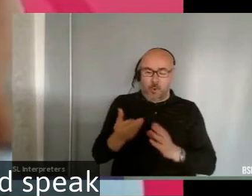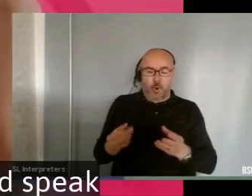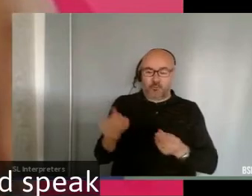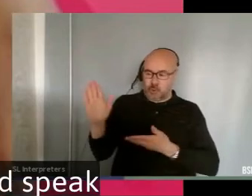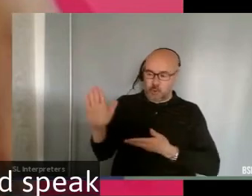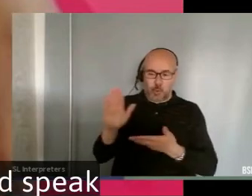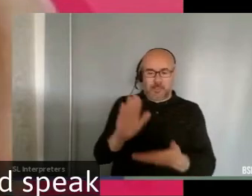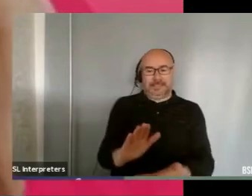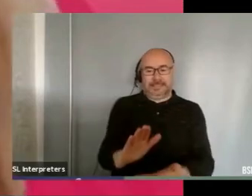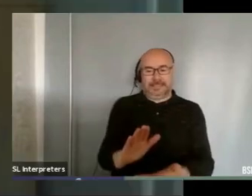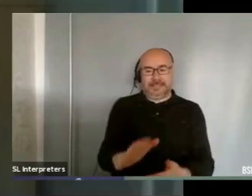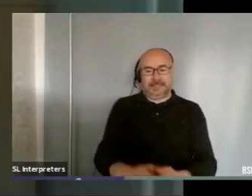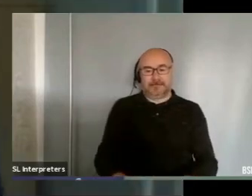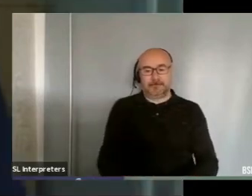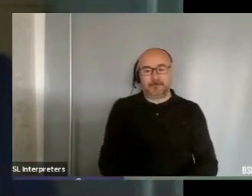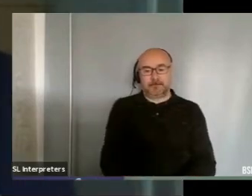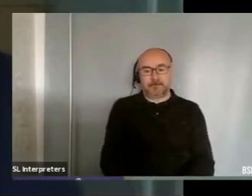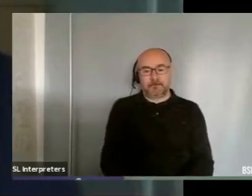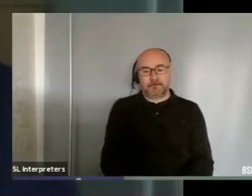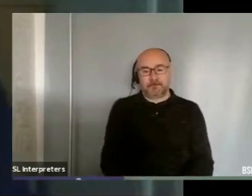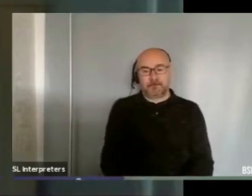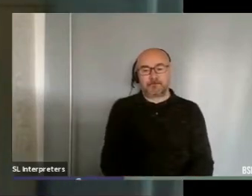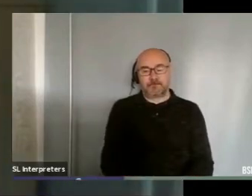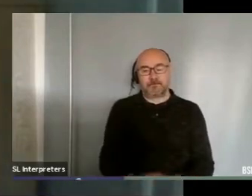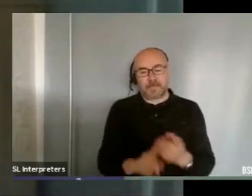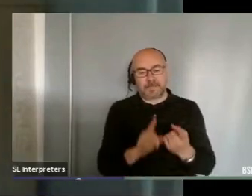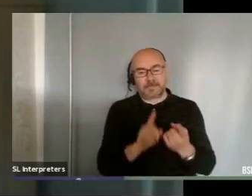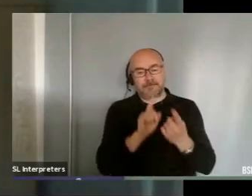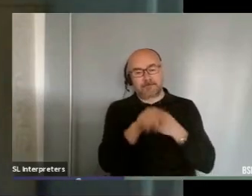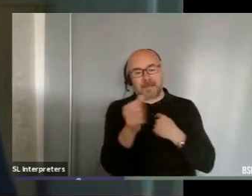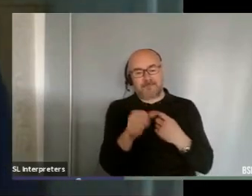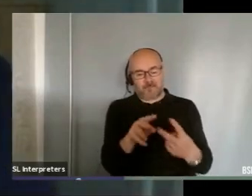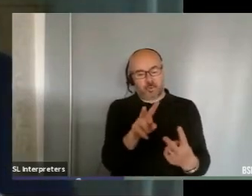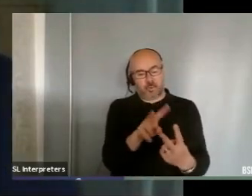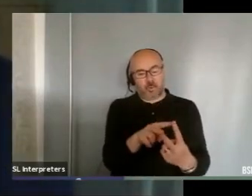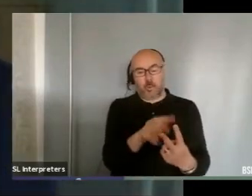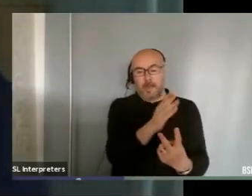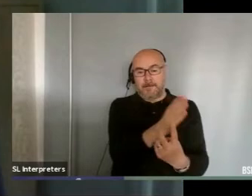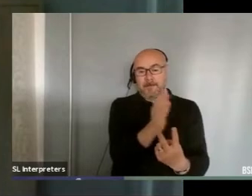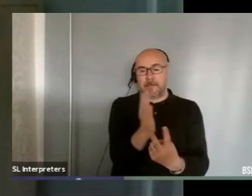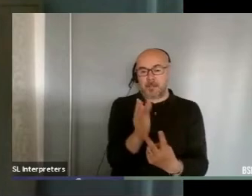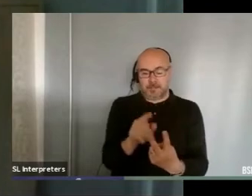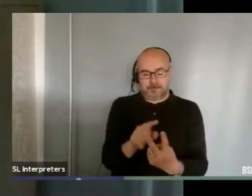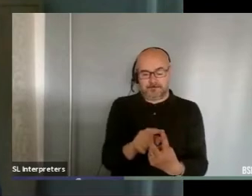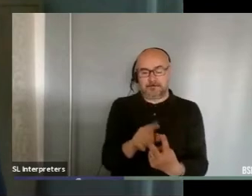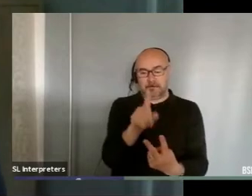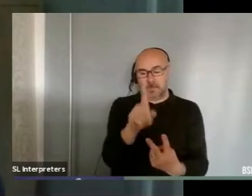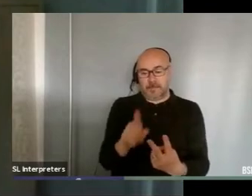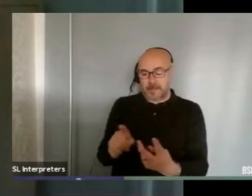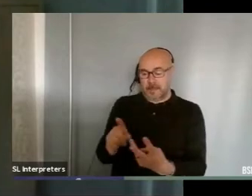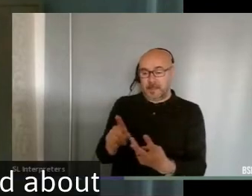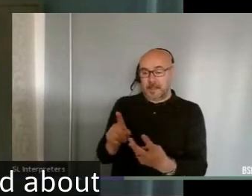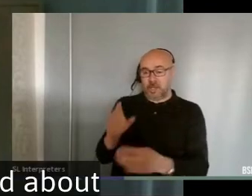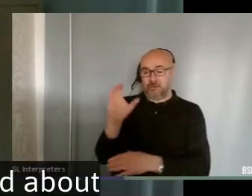resources. Yeah, Irene. So I think there's two components to that. I mean, the first component is that if the third